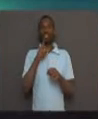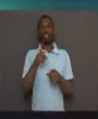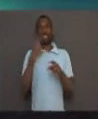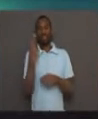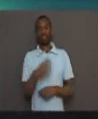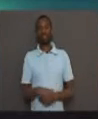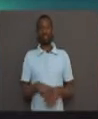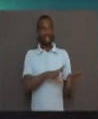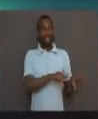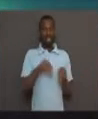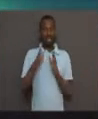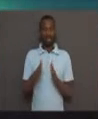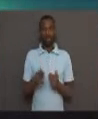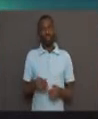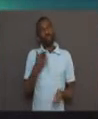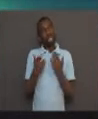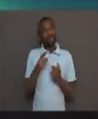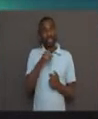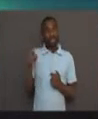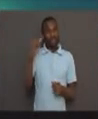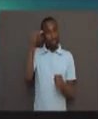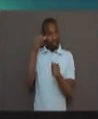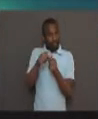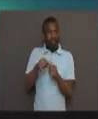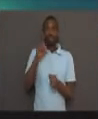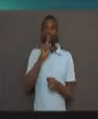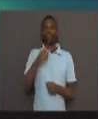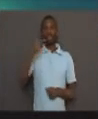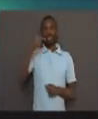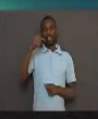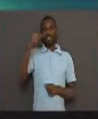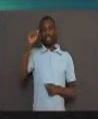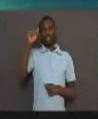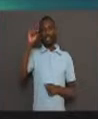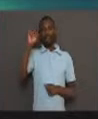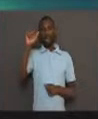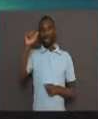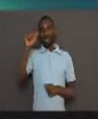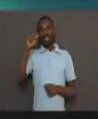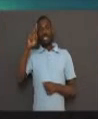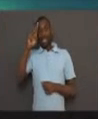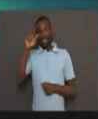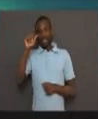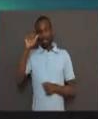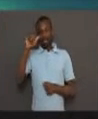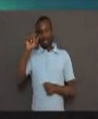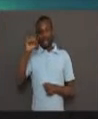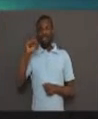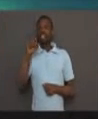Students, you probably recall gamma rays from their position in